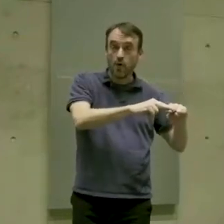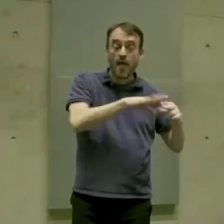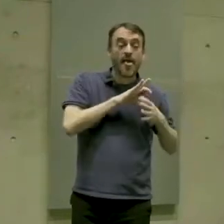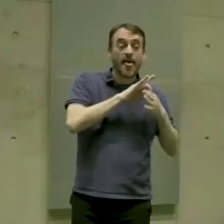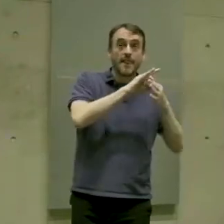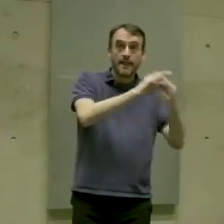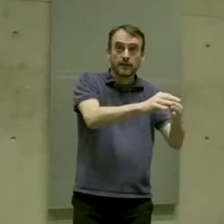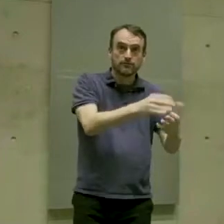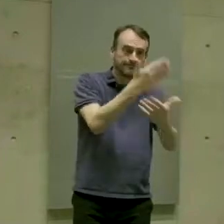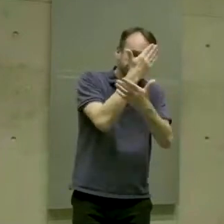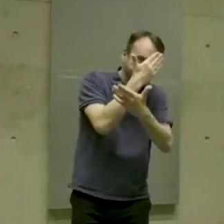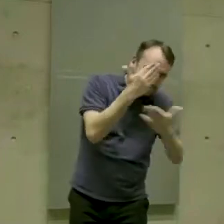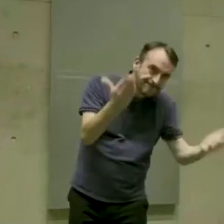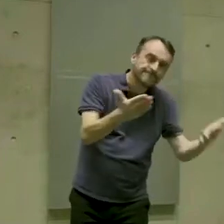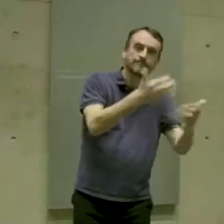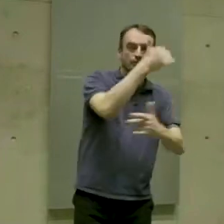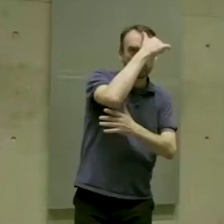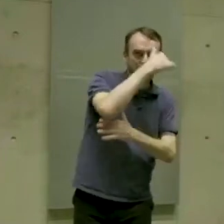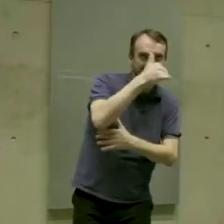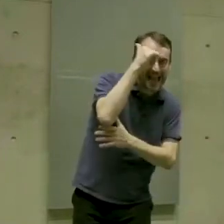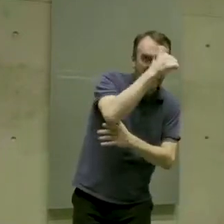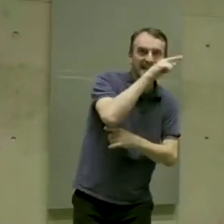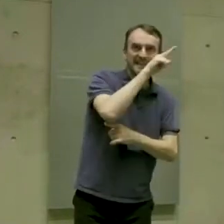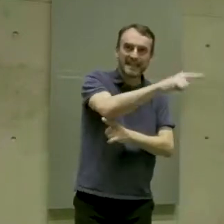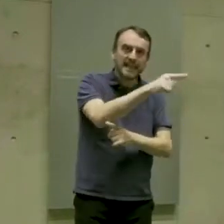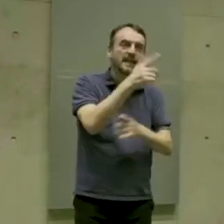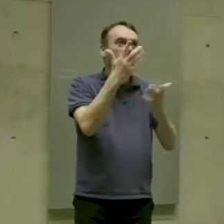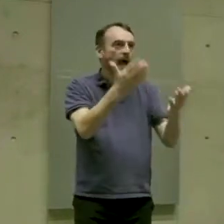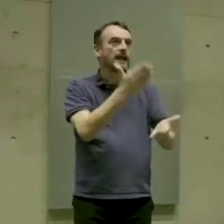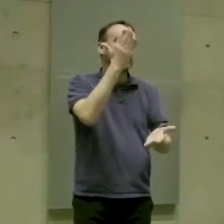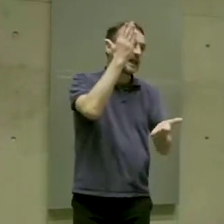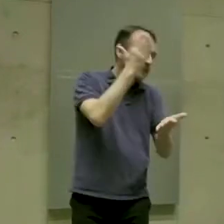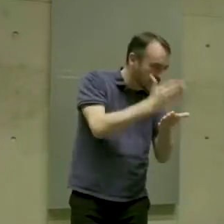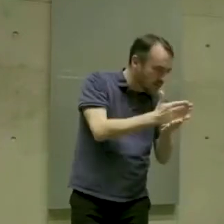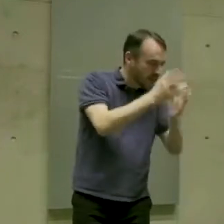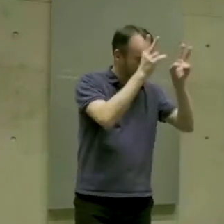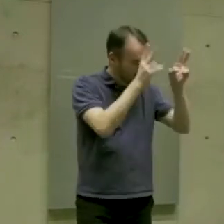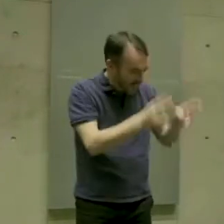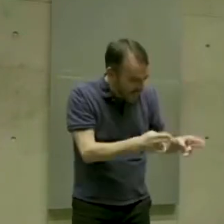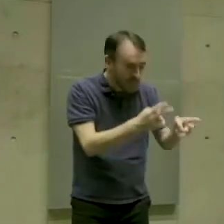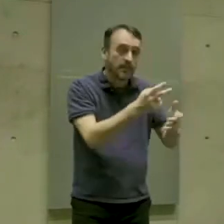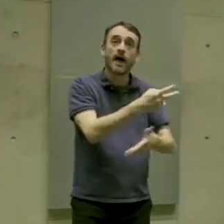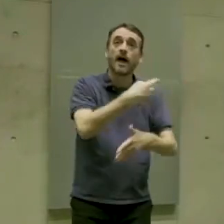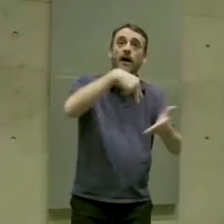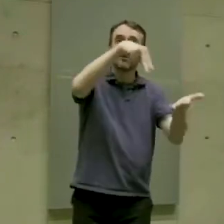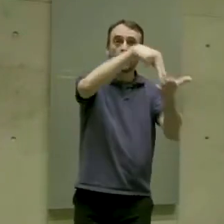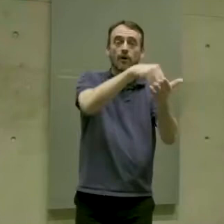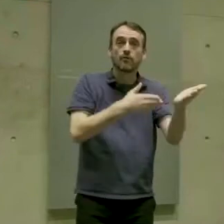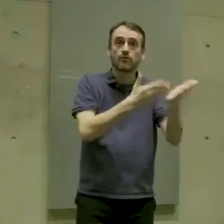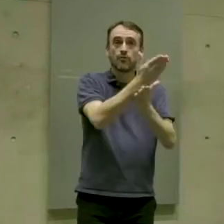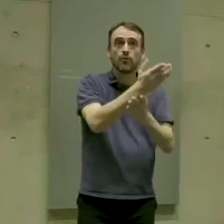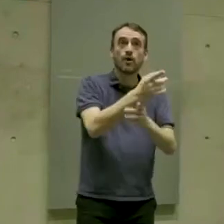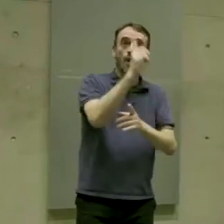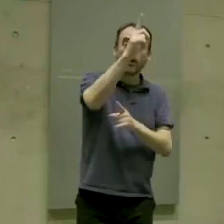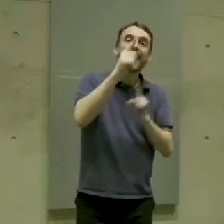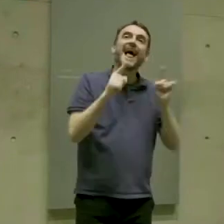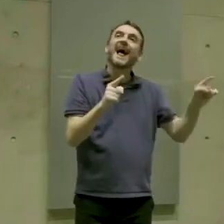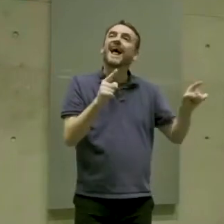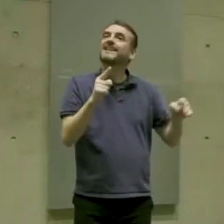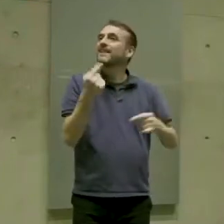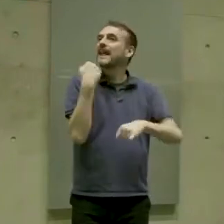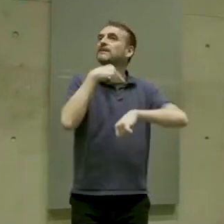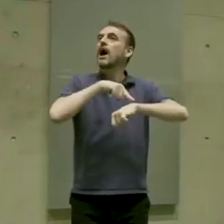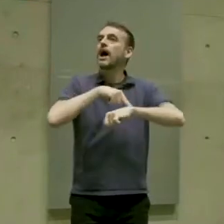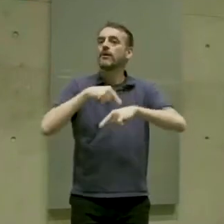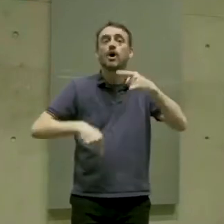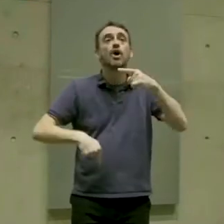where, of course, there is one big, definite, absolute answer, and he's God, and the new Enlightenment, which said there's